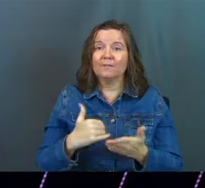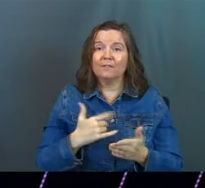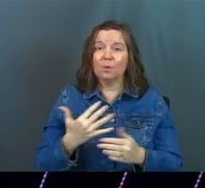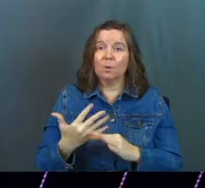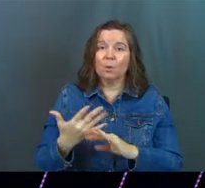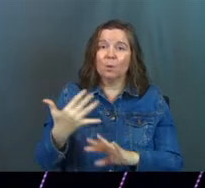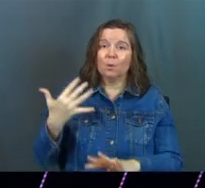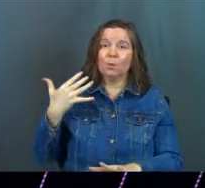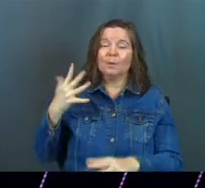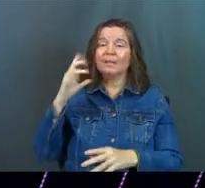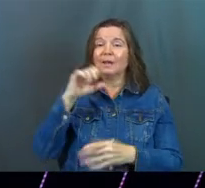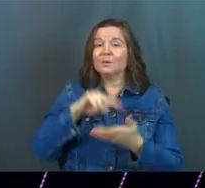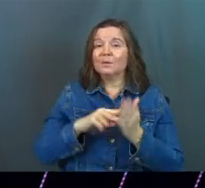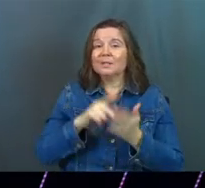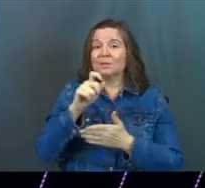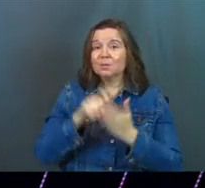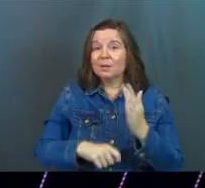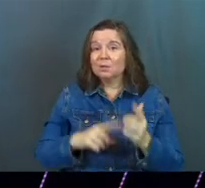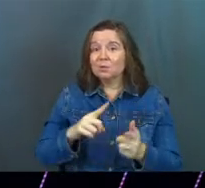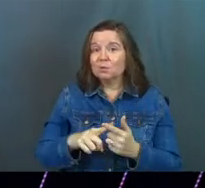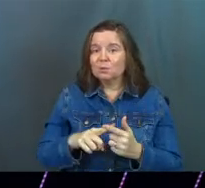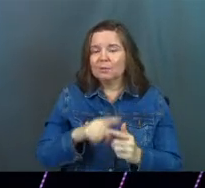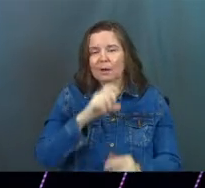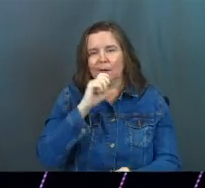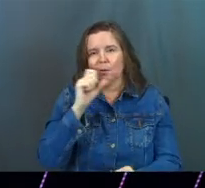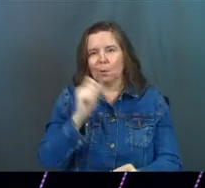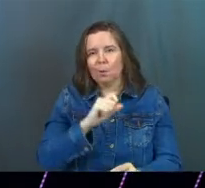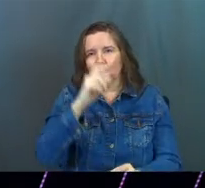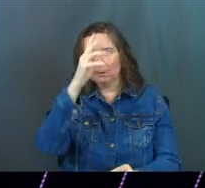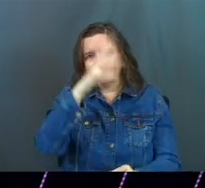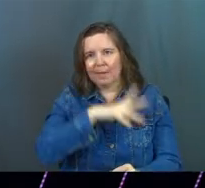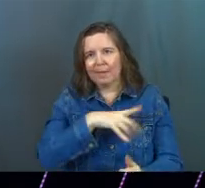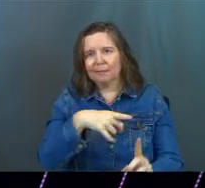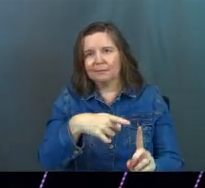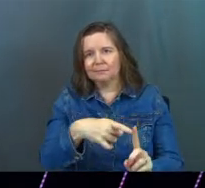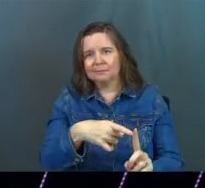youth. So guess who this is being written to? An old man.